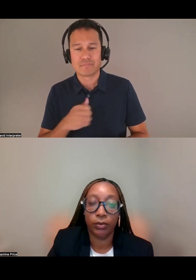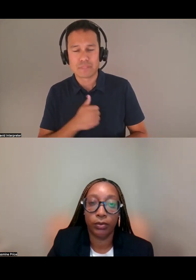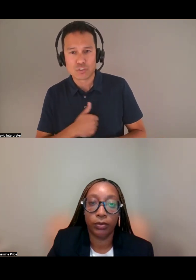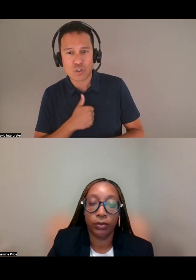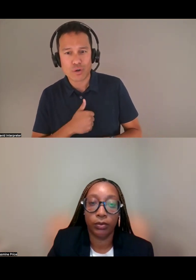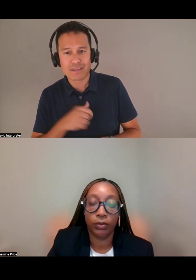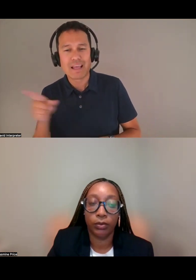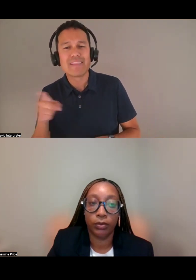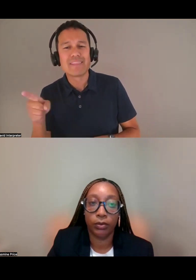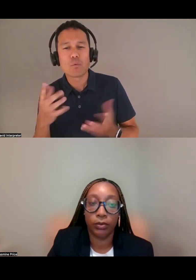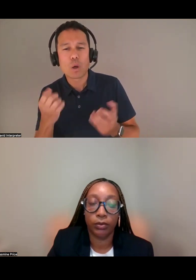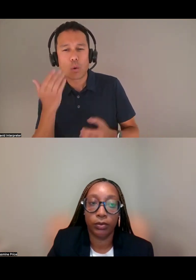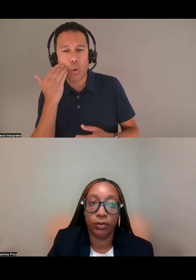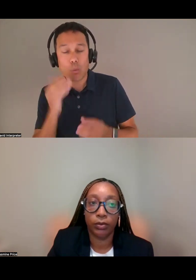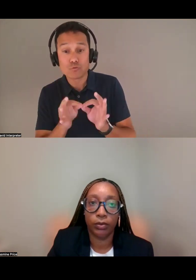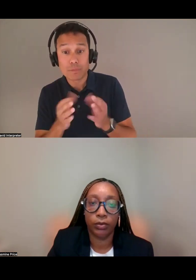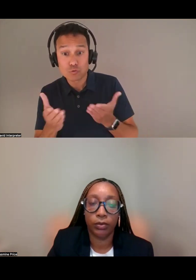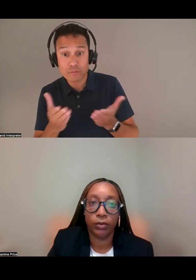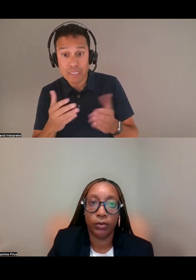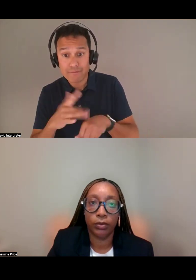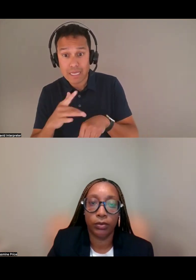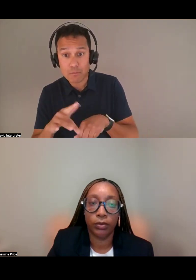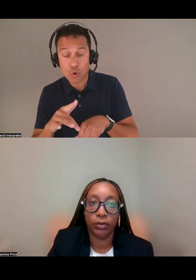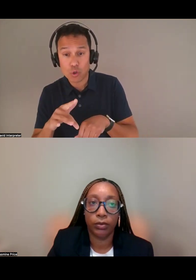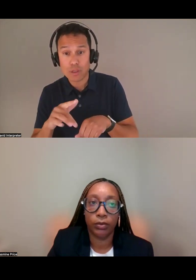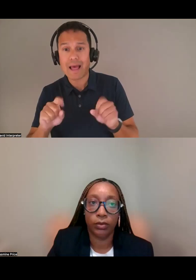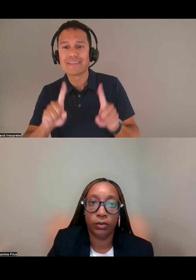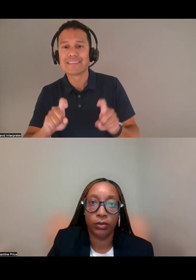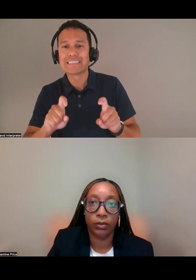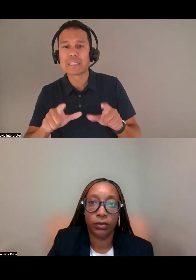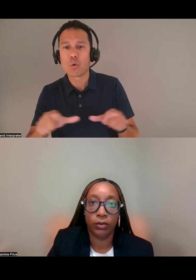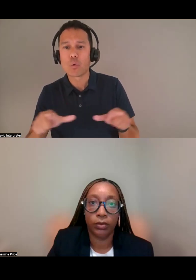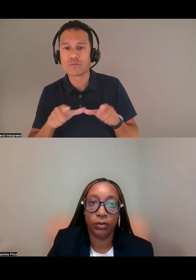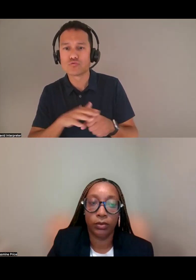They would like to know if there's interpreting services available at the testing locations.